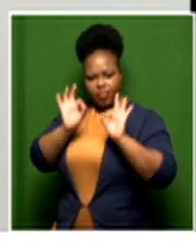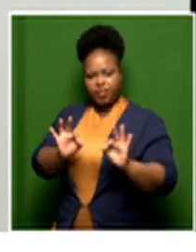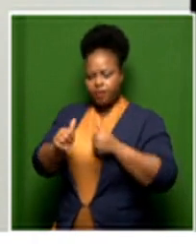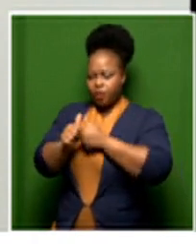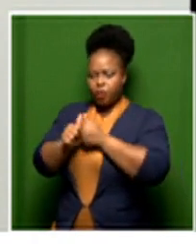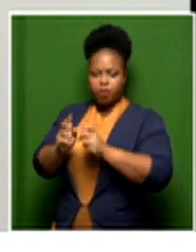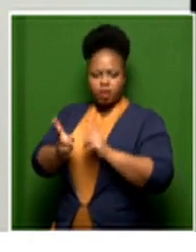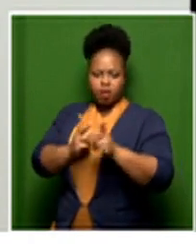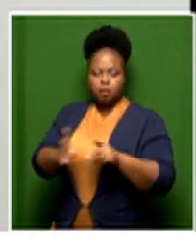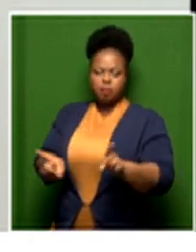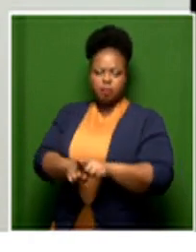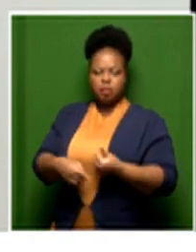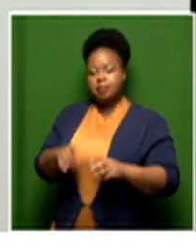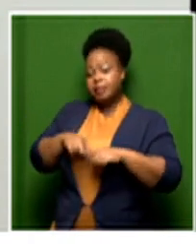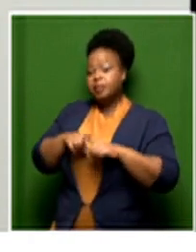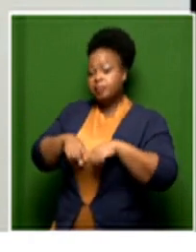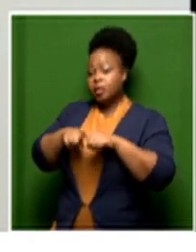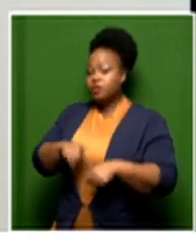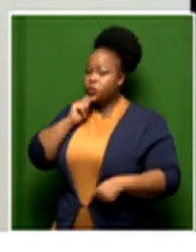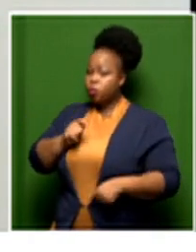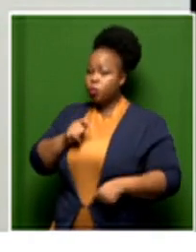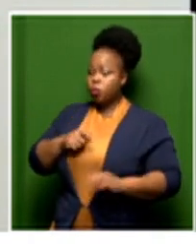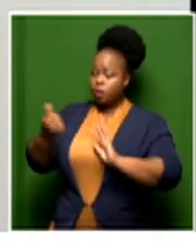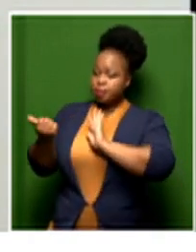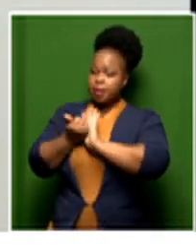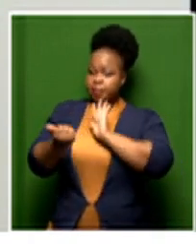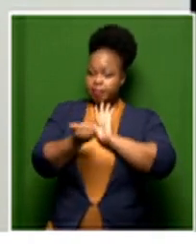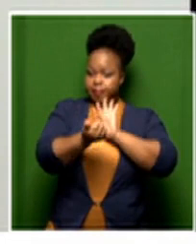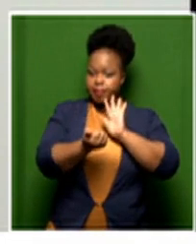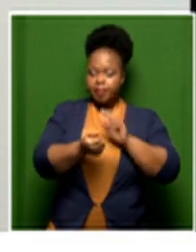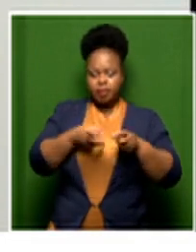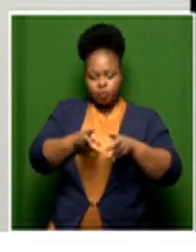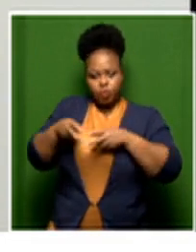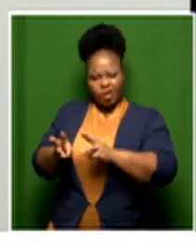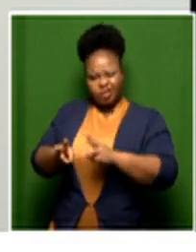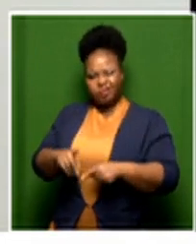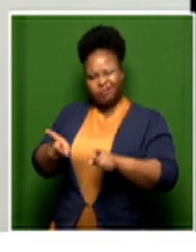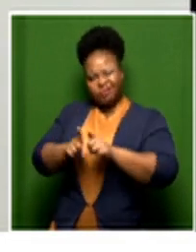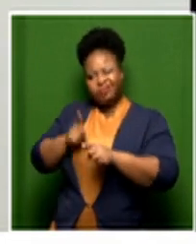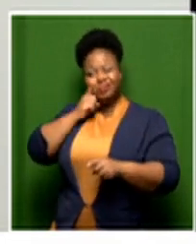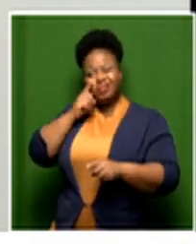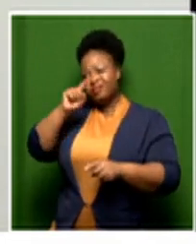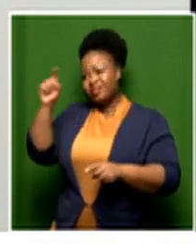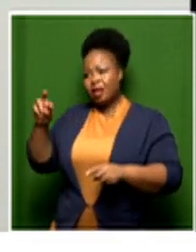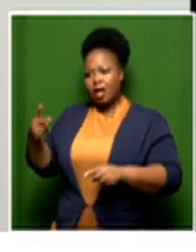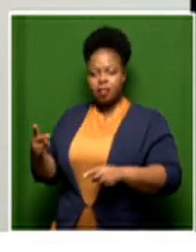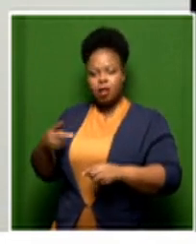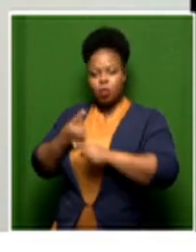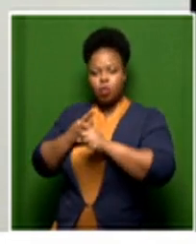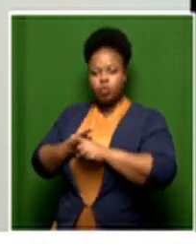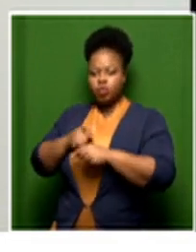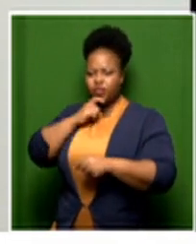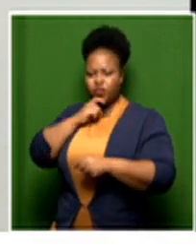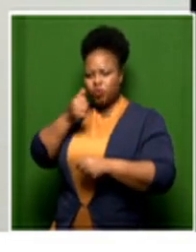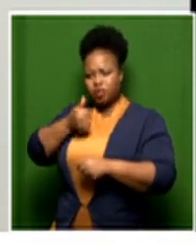in this case, we will also base it on reliance and recognition mechanisms of the other stringent or mature